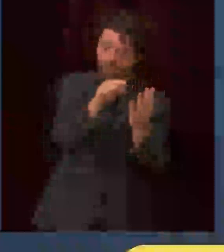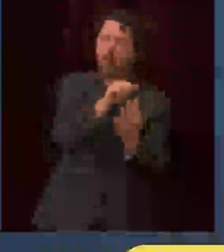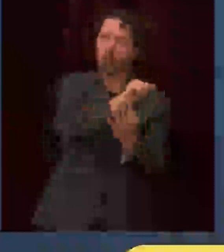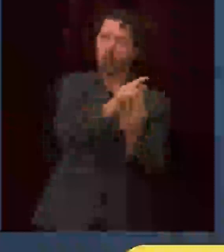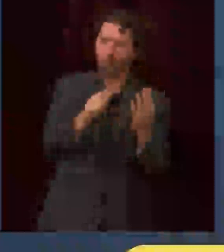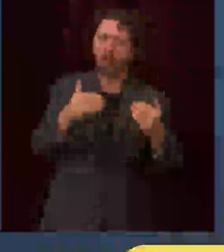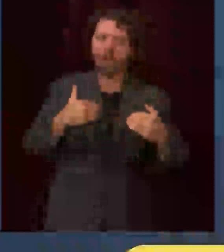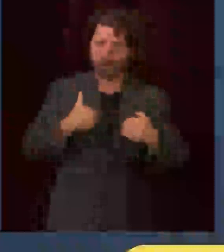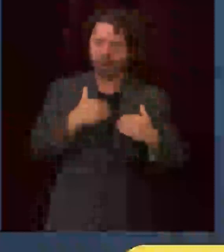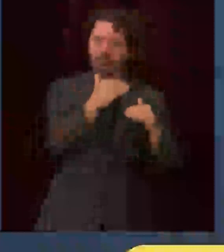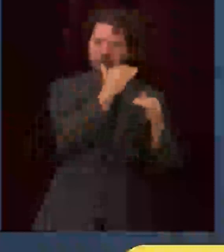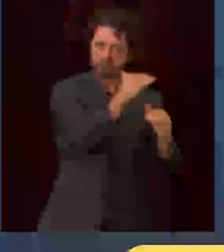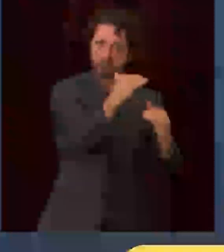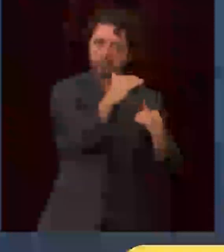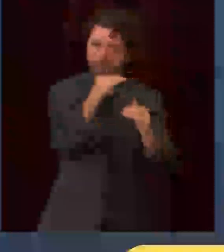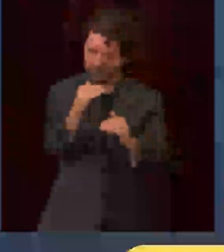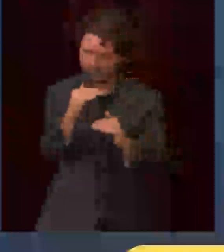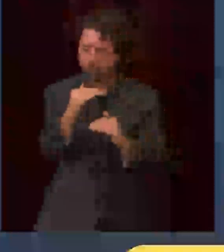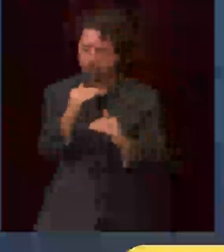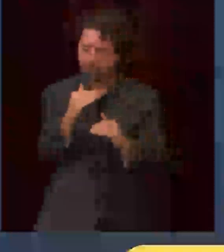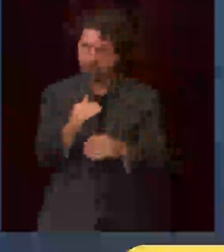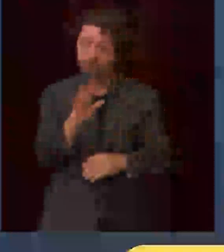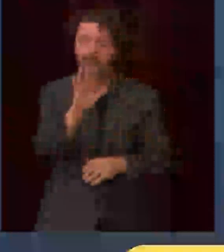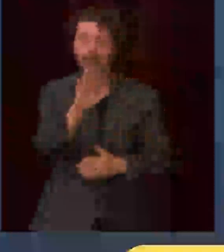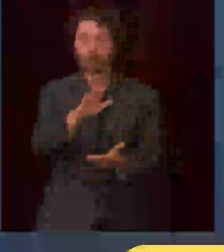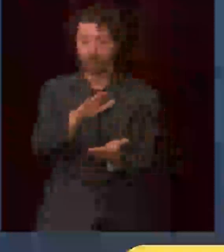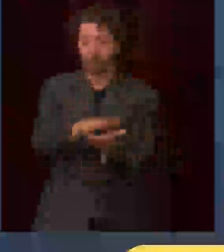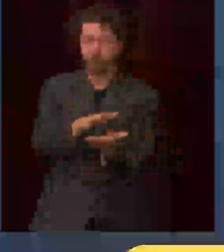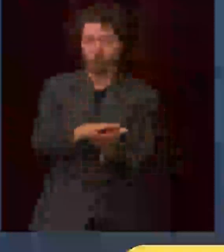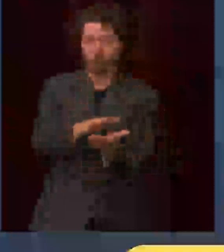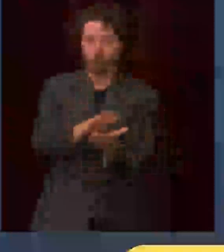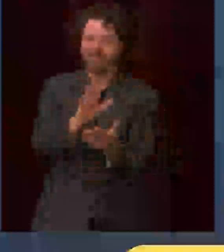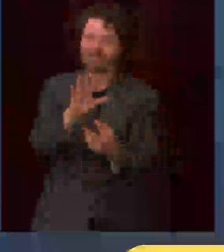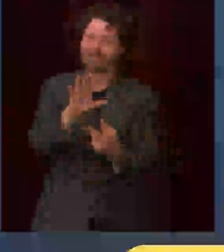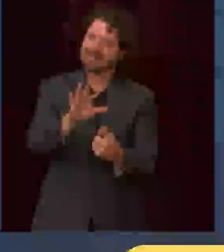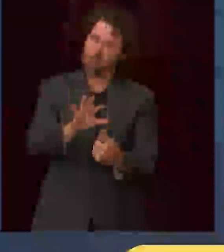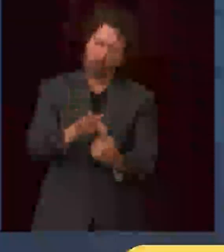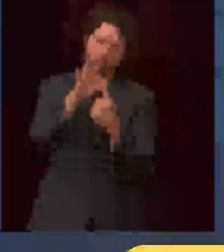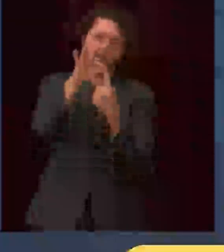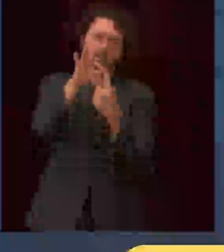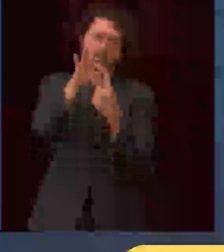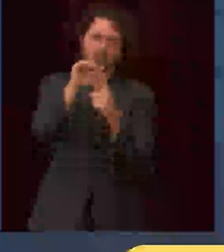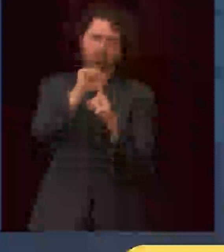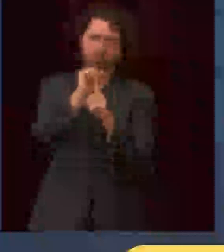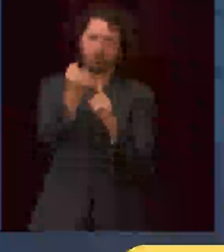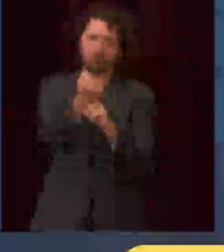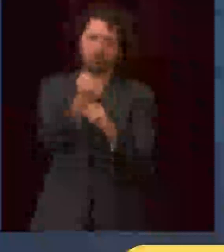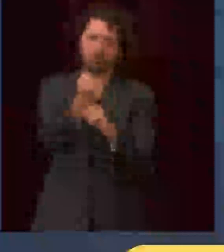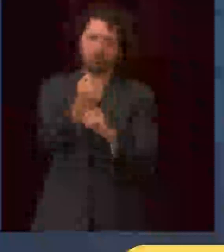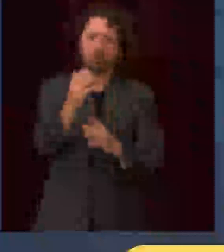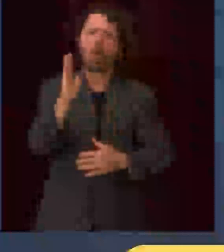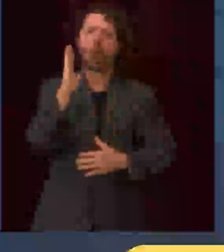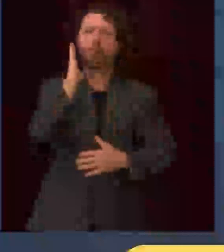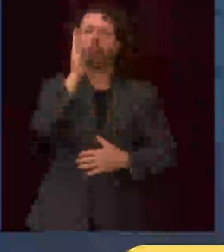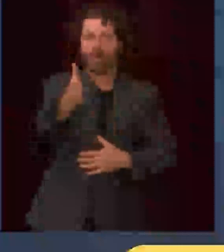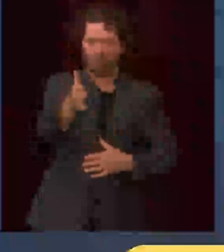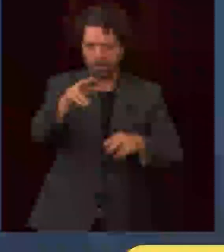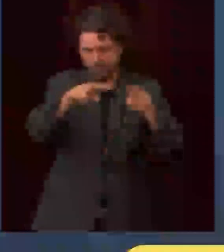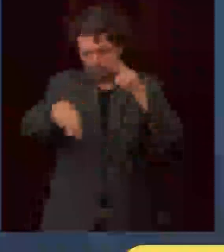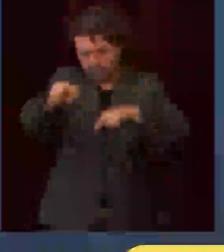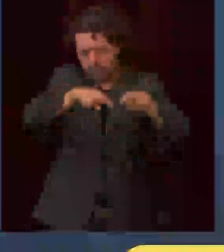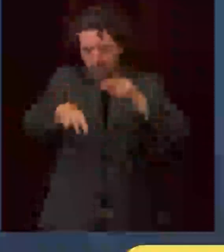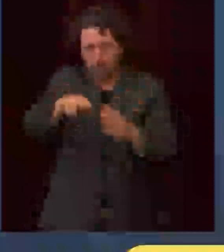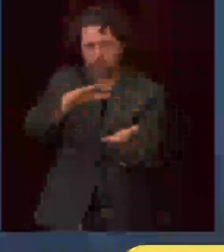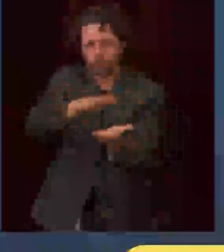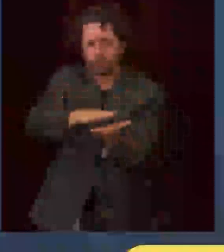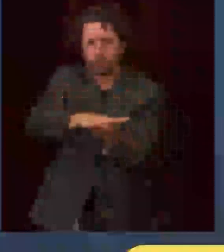some individual decisions on education, and those final decisions have not been made. I've had good discussions with Superintendent Rechtel in